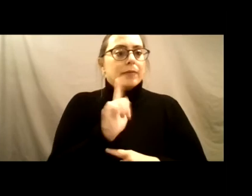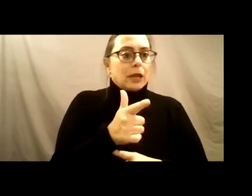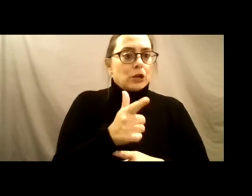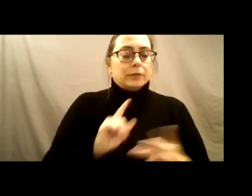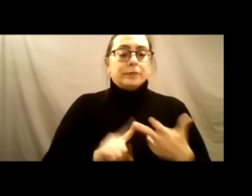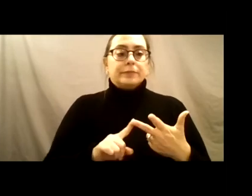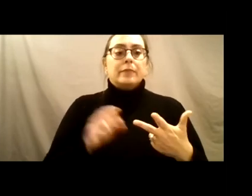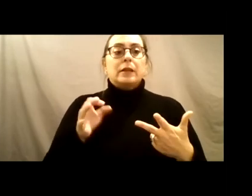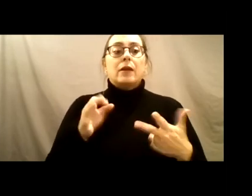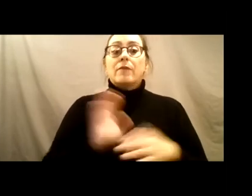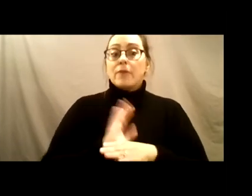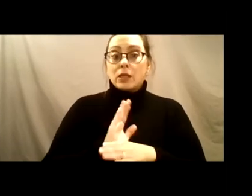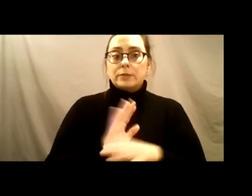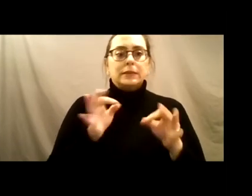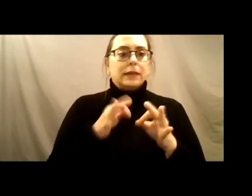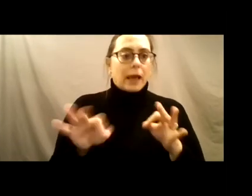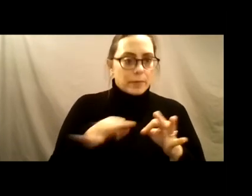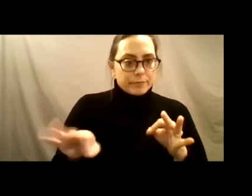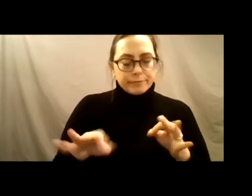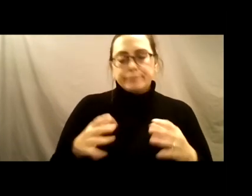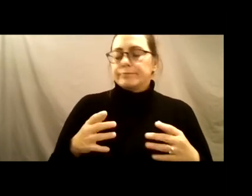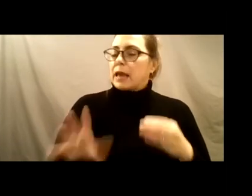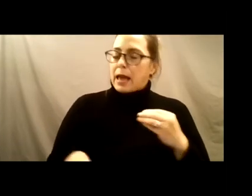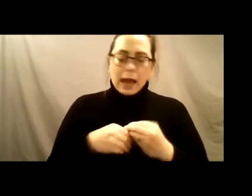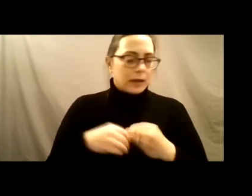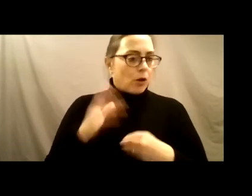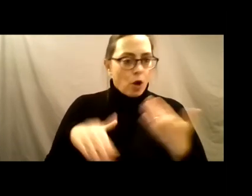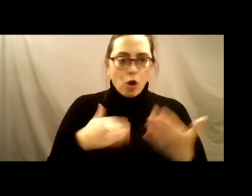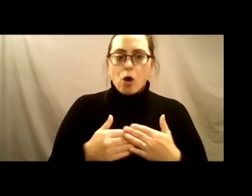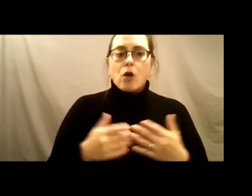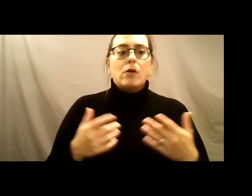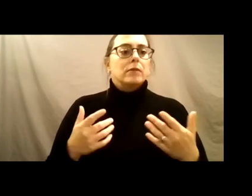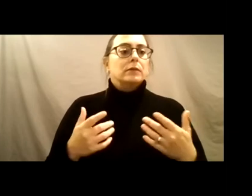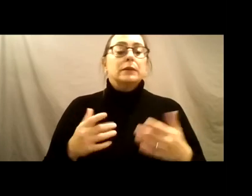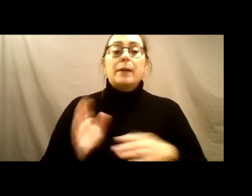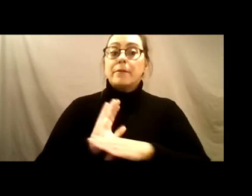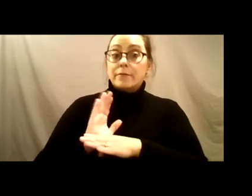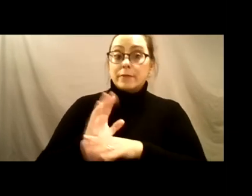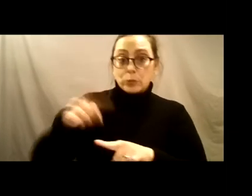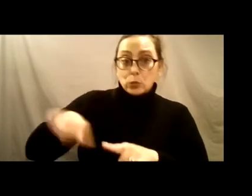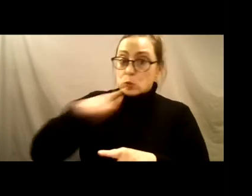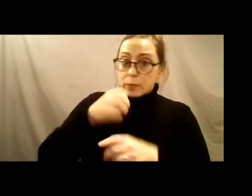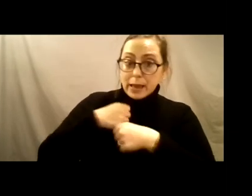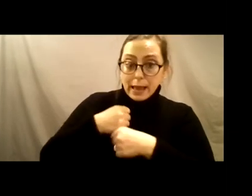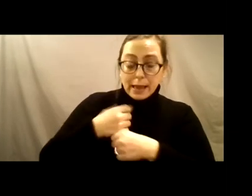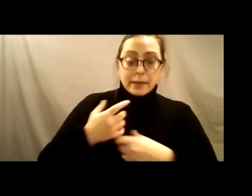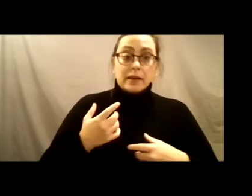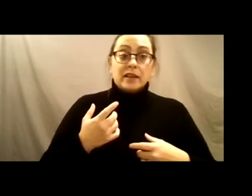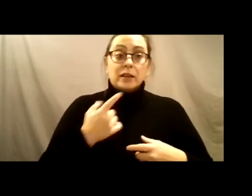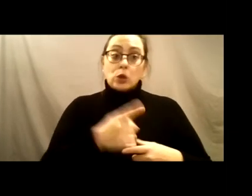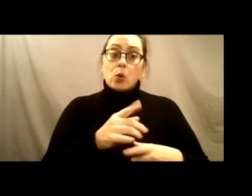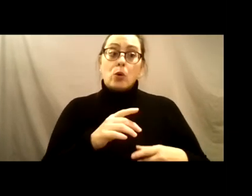caption all films, video, and live performances. Filmmakers, I promise you, it will not degrade the integrity of your